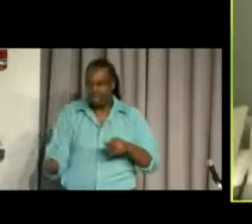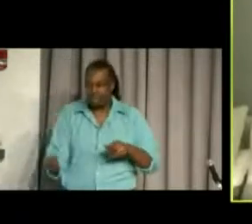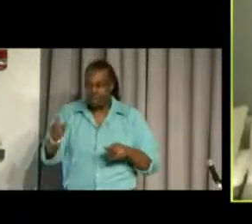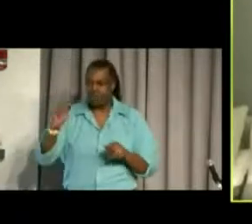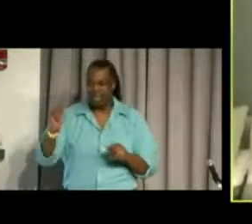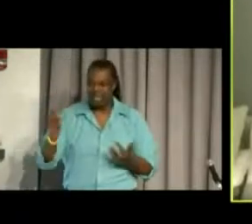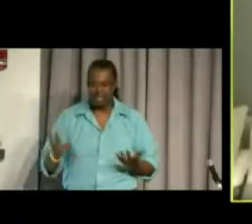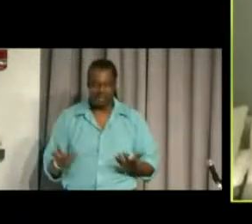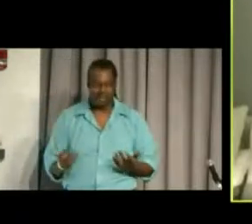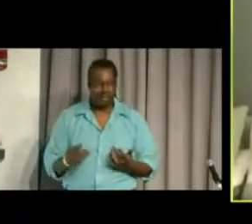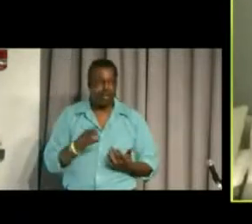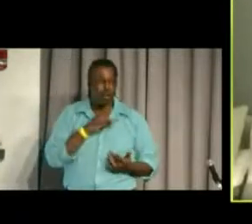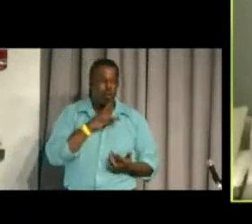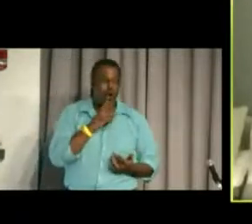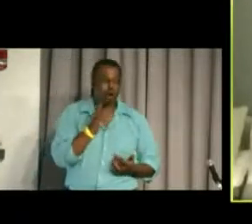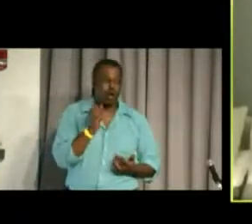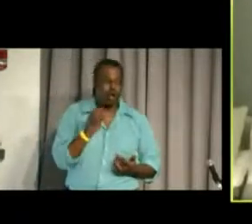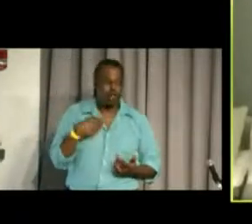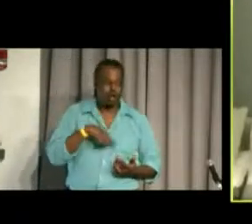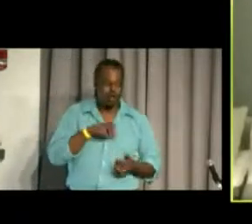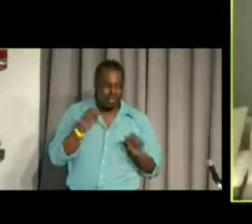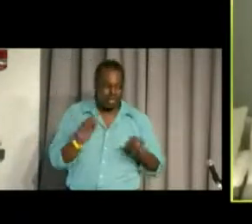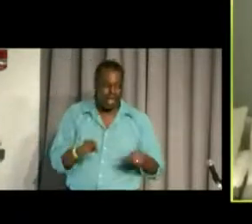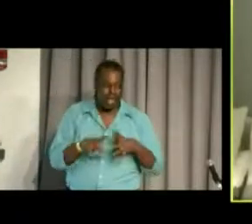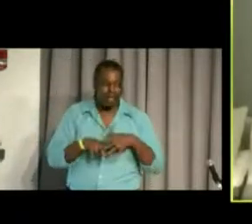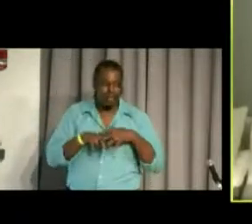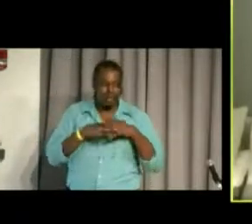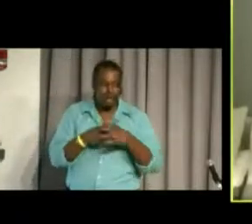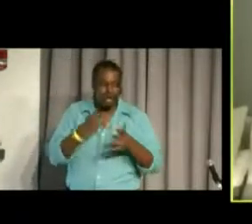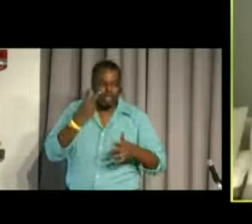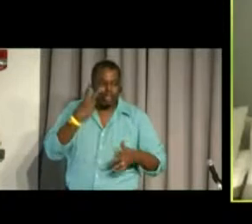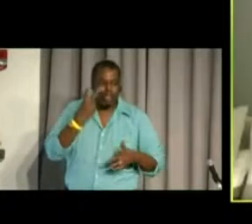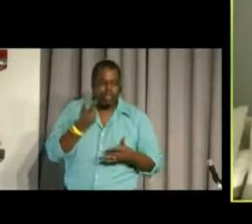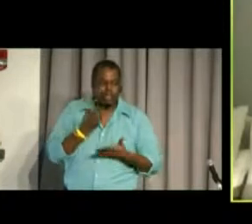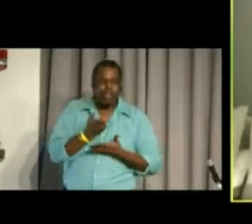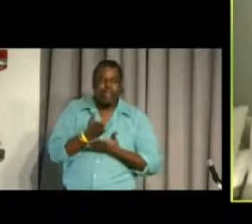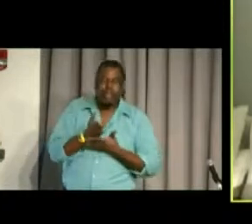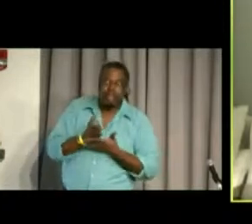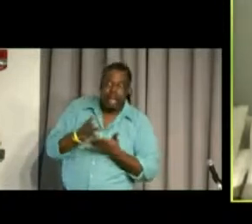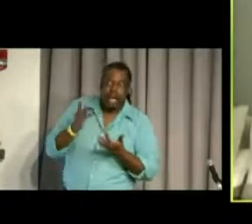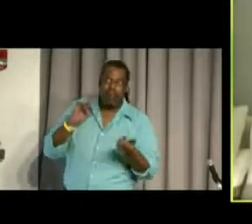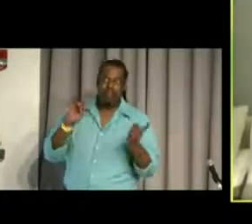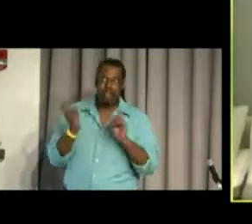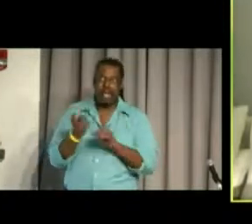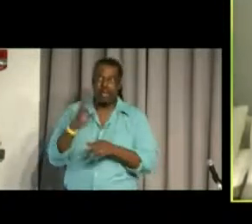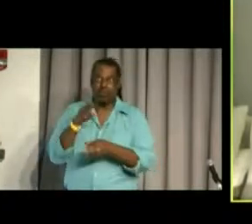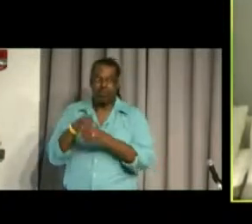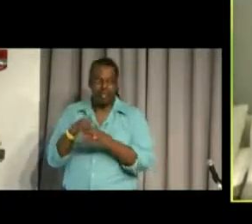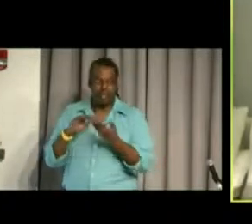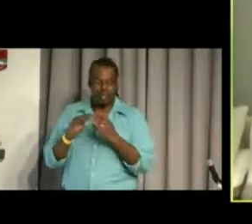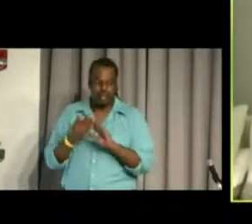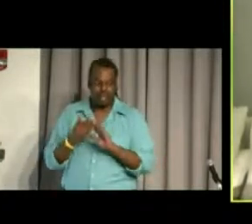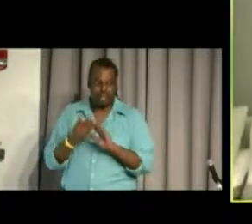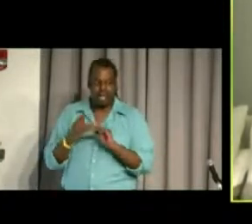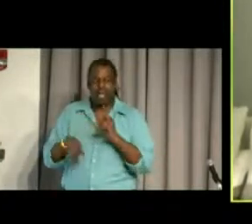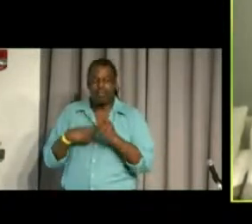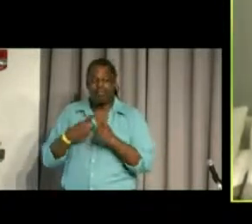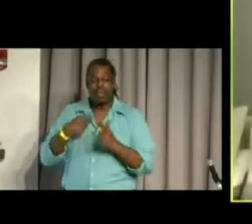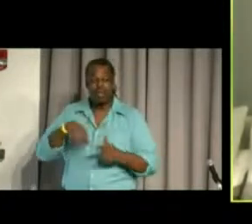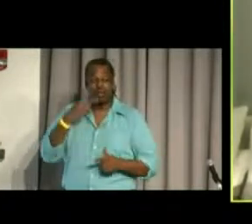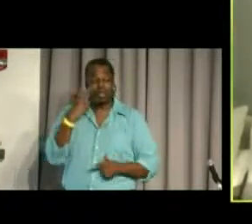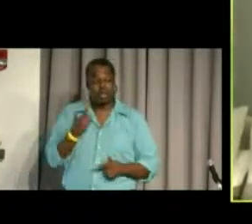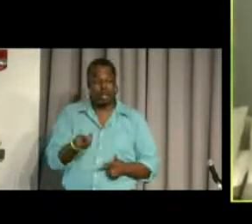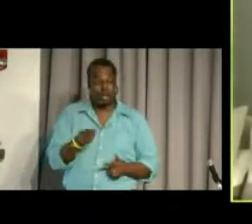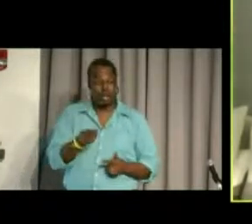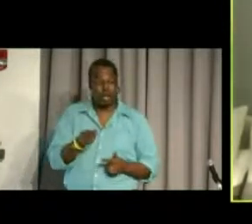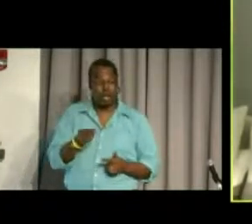that we could actually begin to see some change in our city. What we then saw is